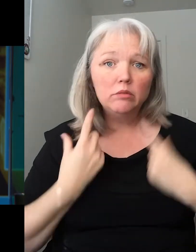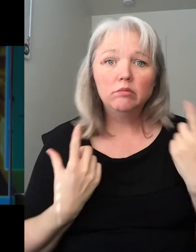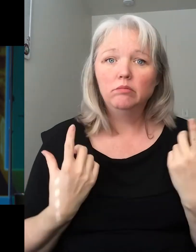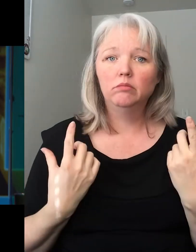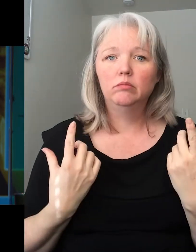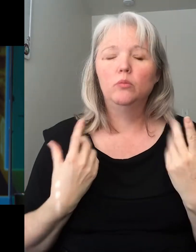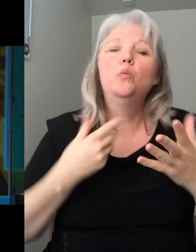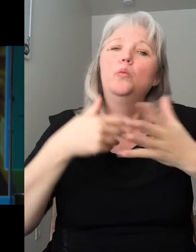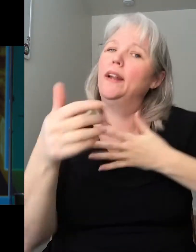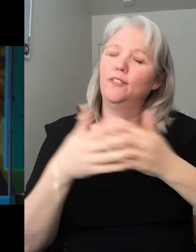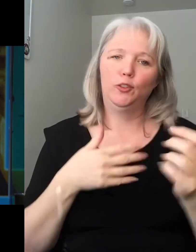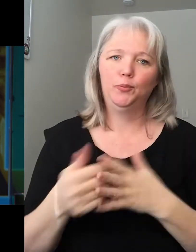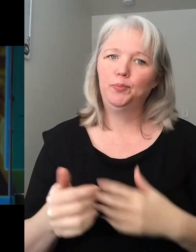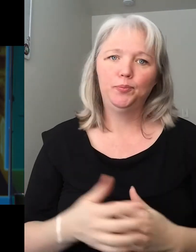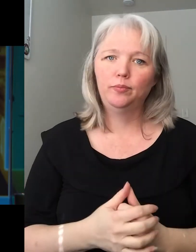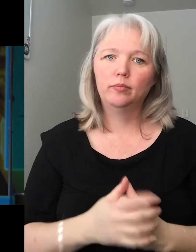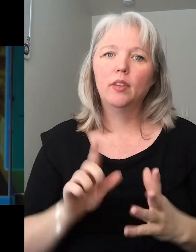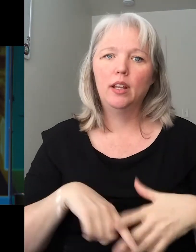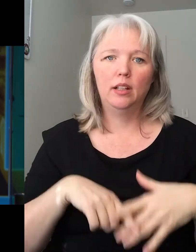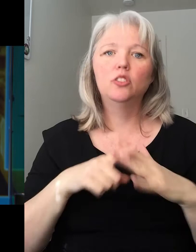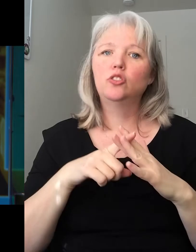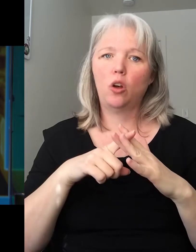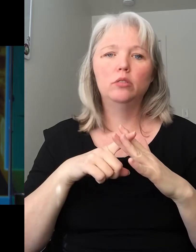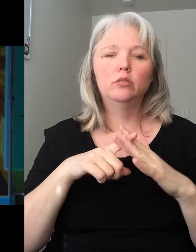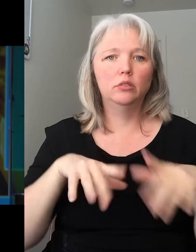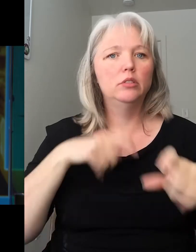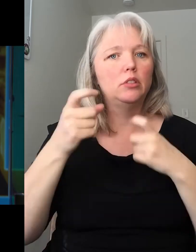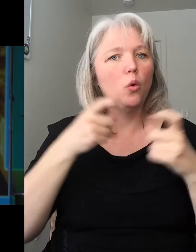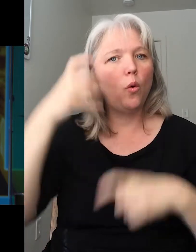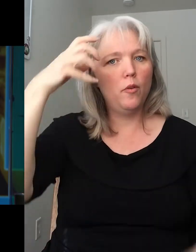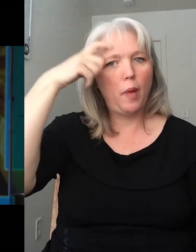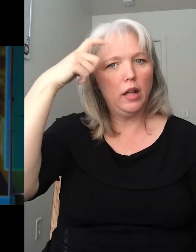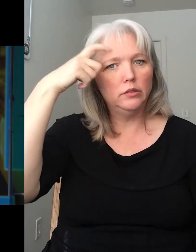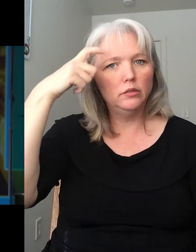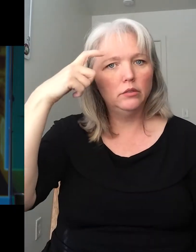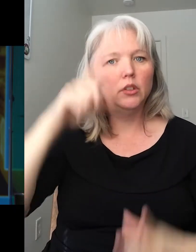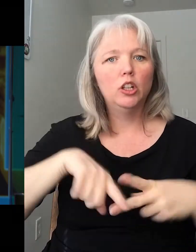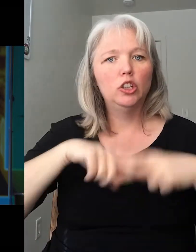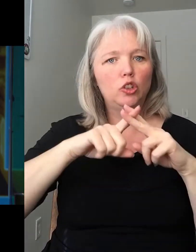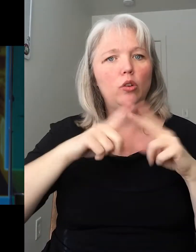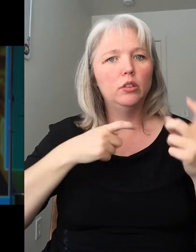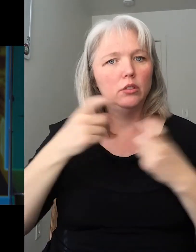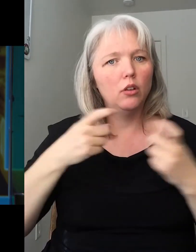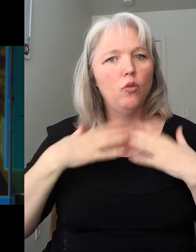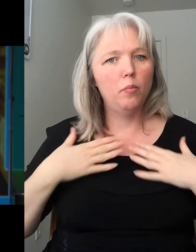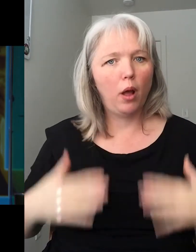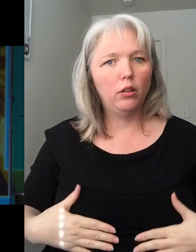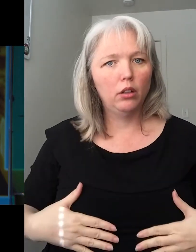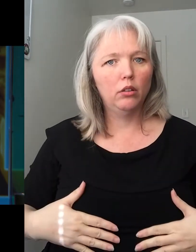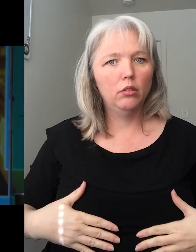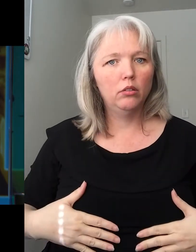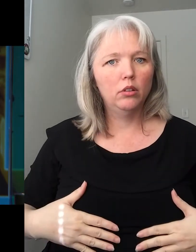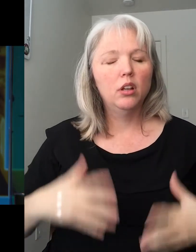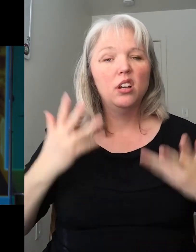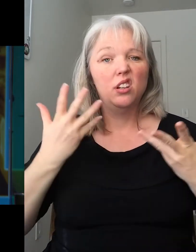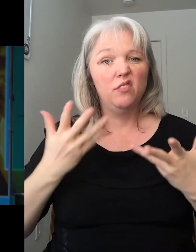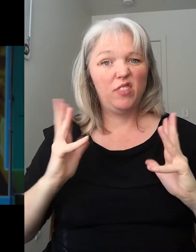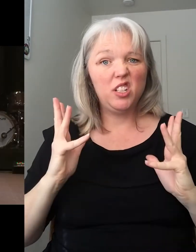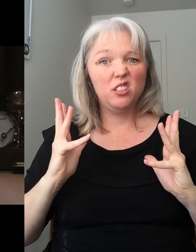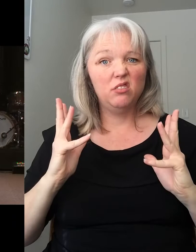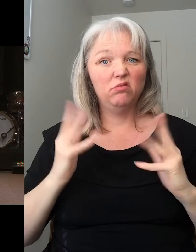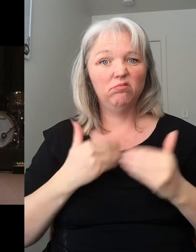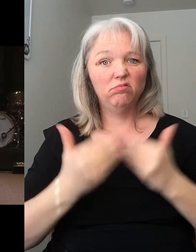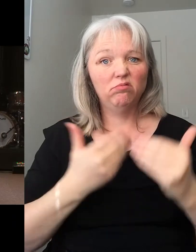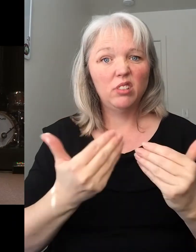porn, whatever it might be, it begins to take your mind over and then it begins to take over your body. And it leaves you